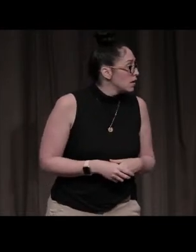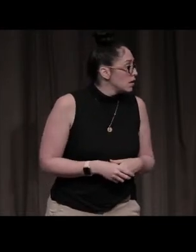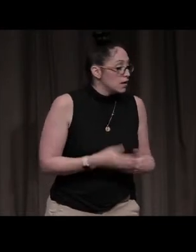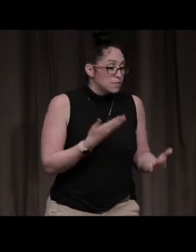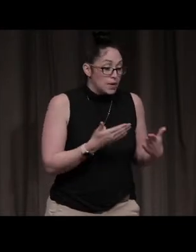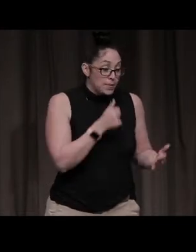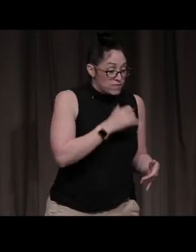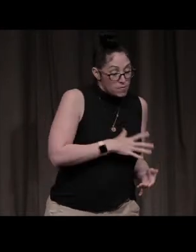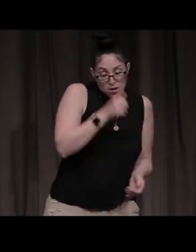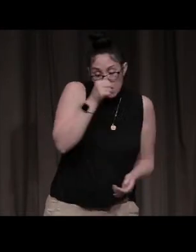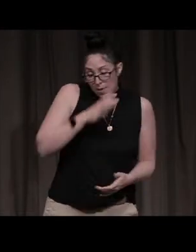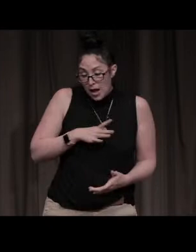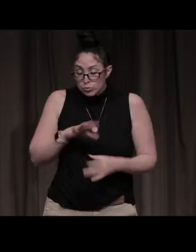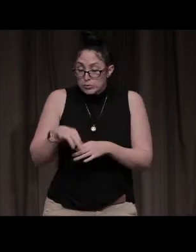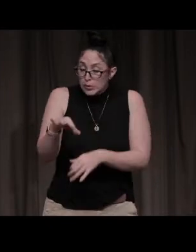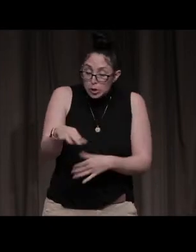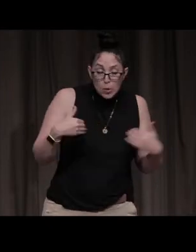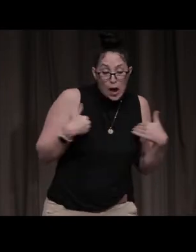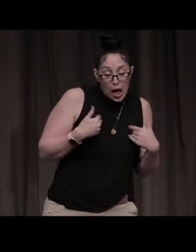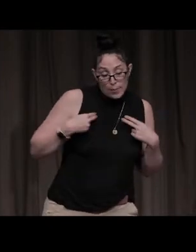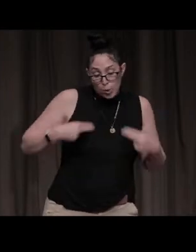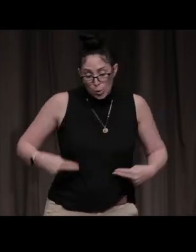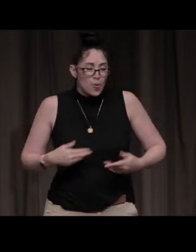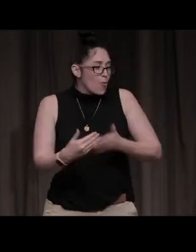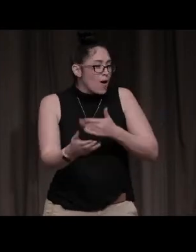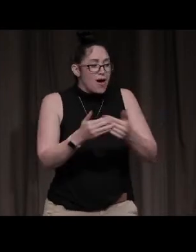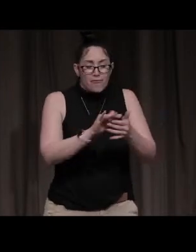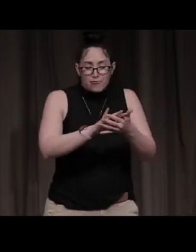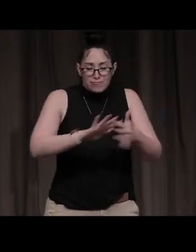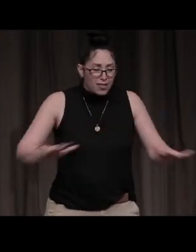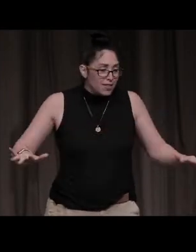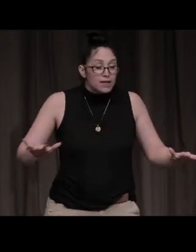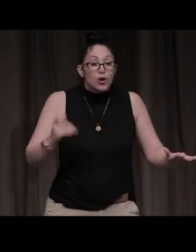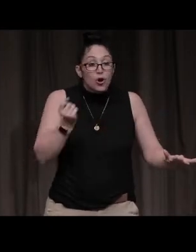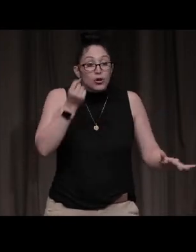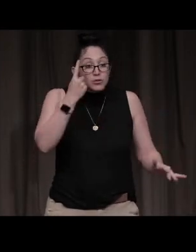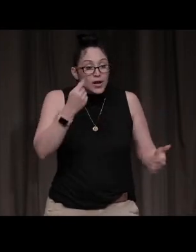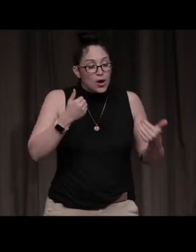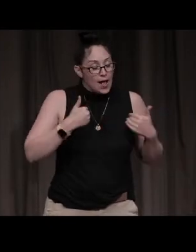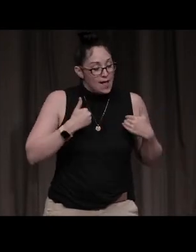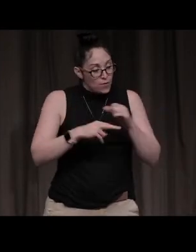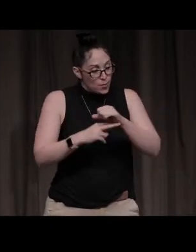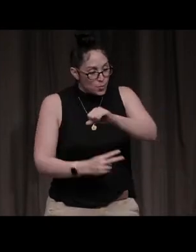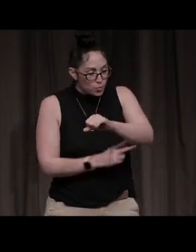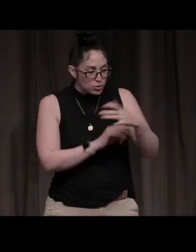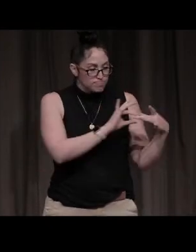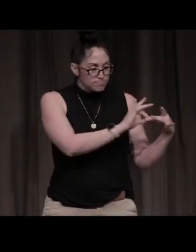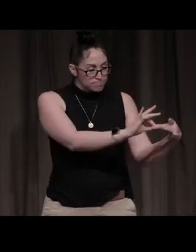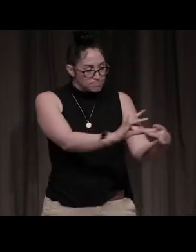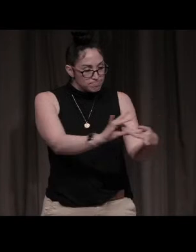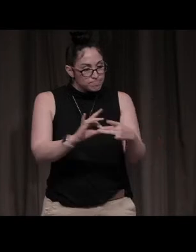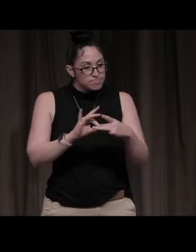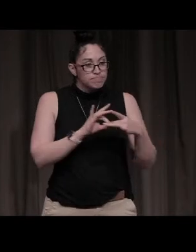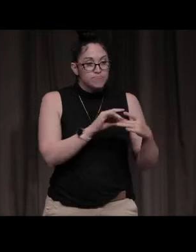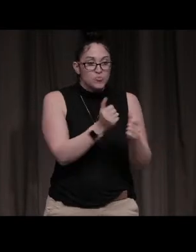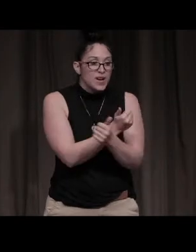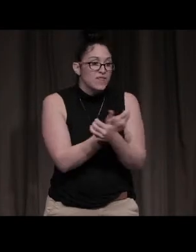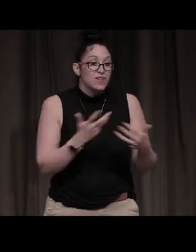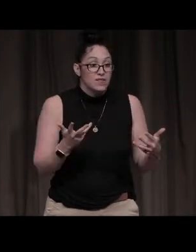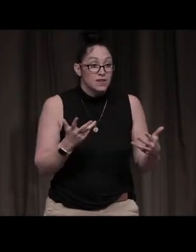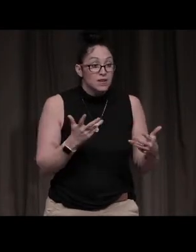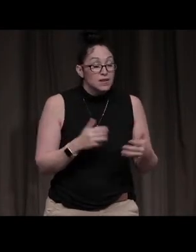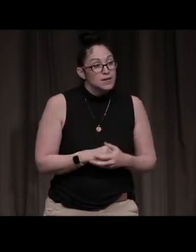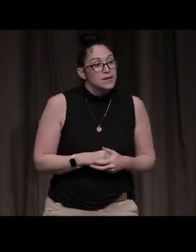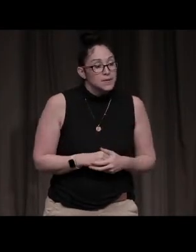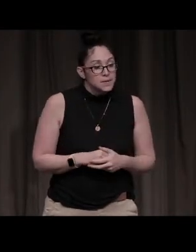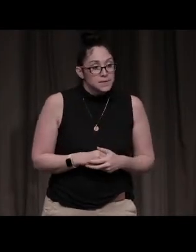masculine, spiritual, animal, human, whatever that is. Just understanding that there's a bridge between all these things really informs kind of just